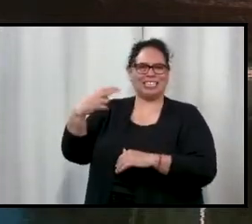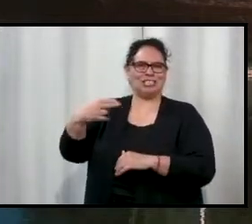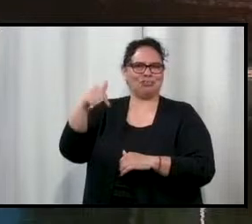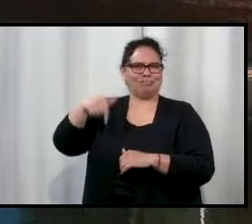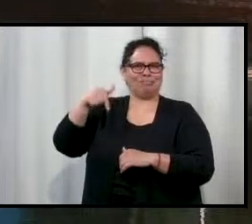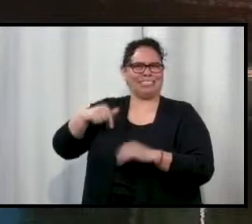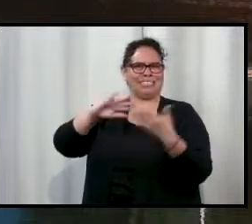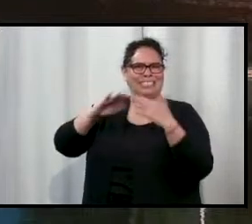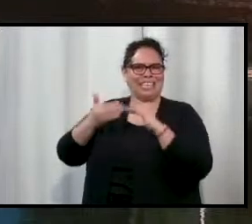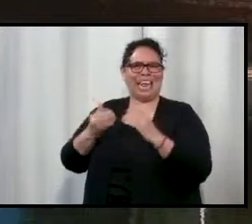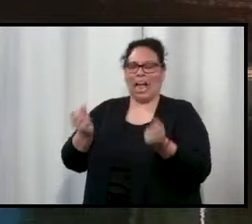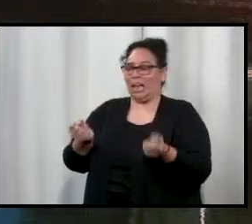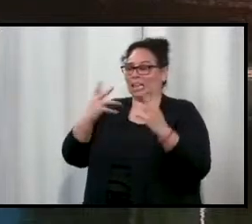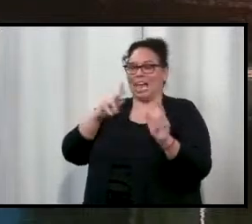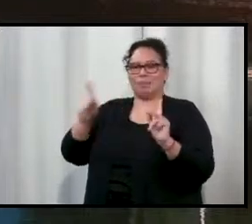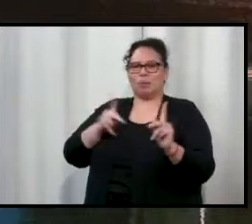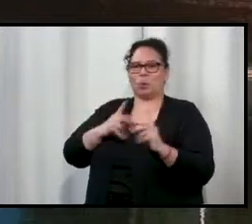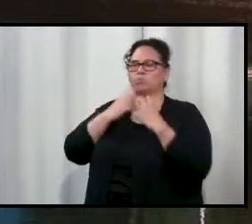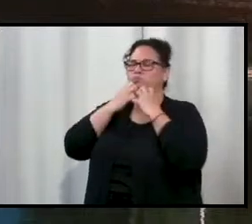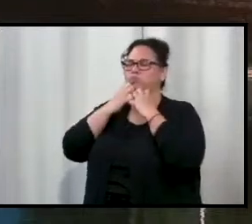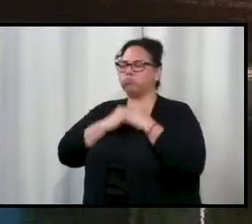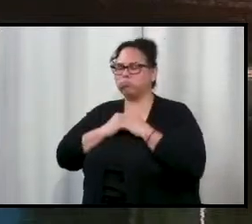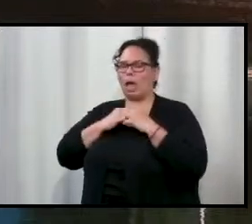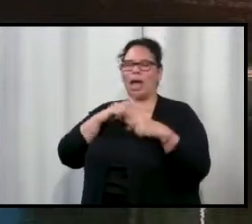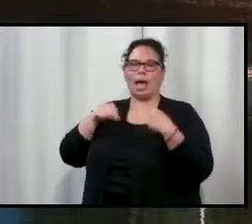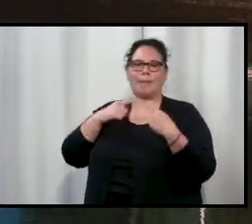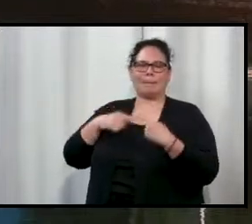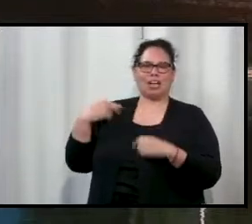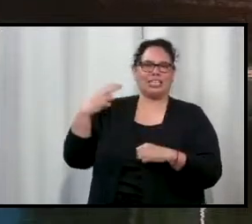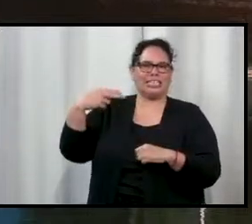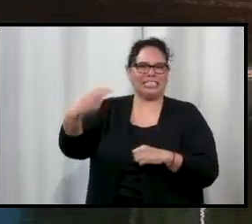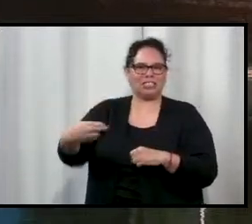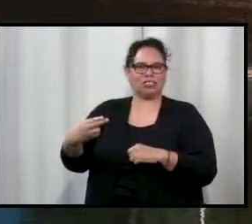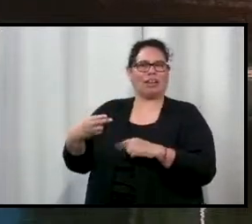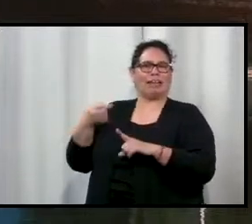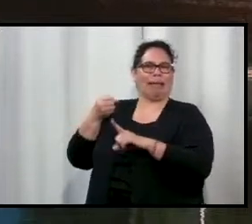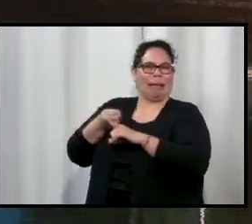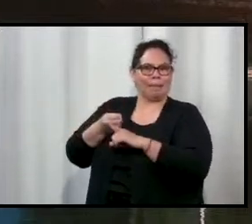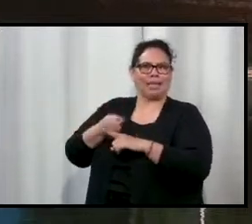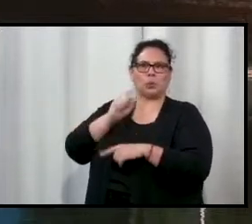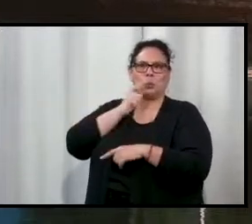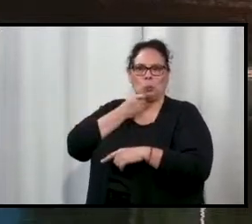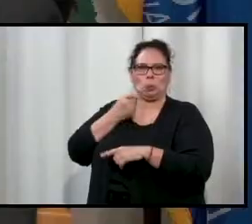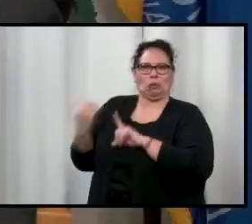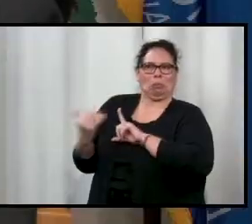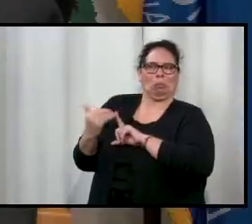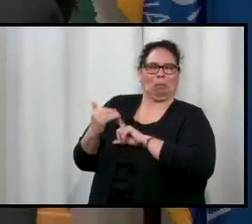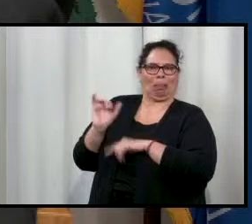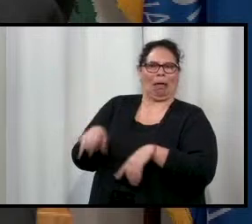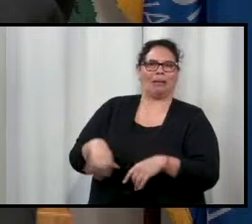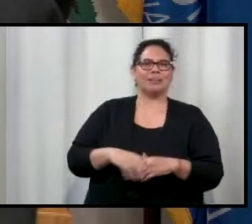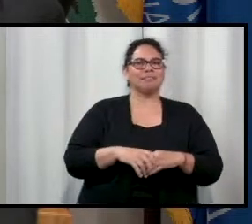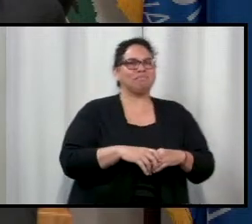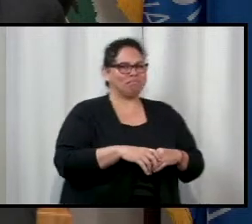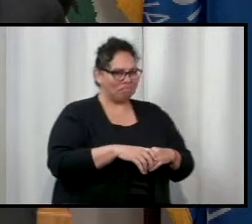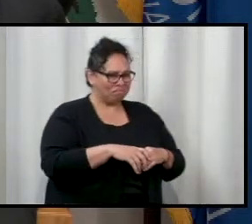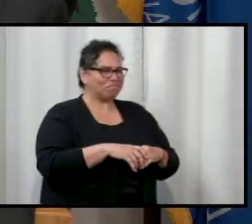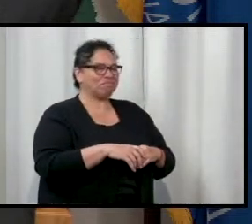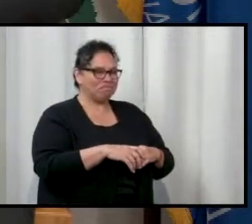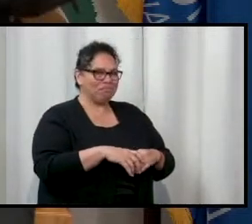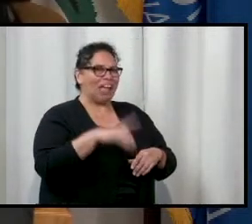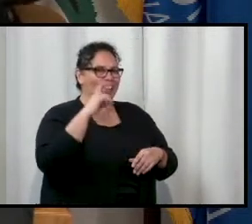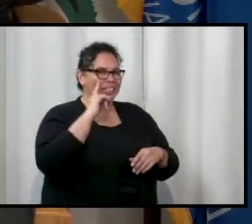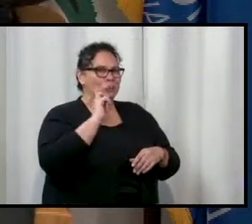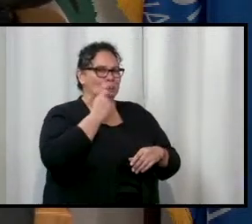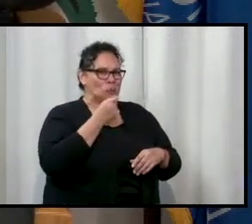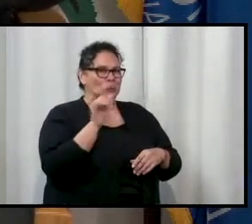that are in the industry, we care a lot about the history. We care a lot about the mission and the impact. And so it's cool to be reminded of that. And I think it's cool